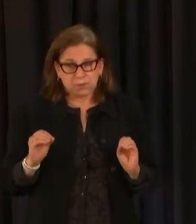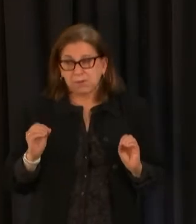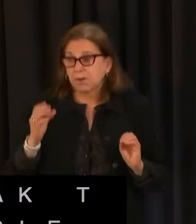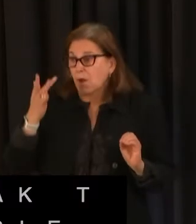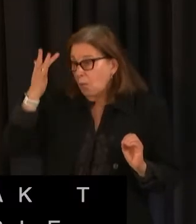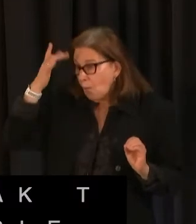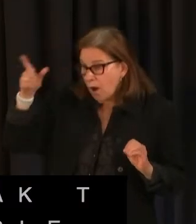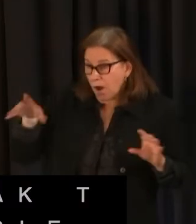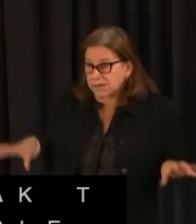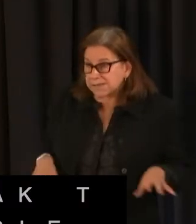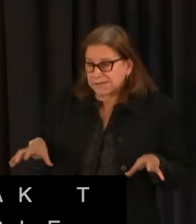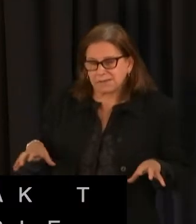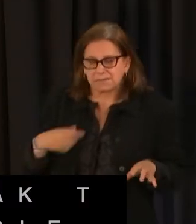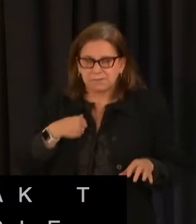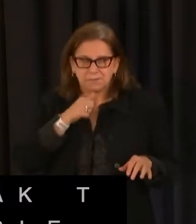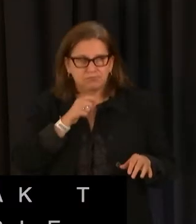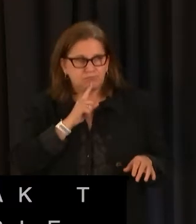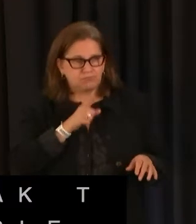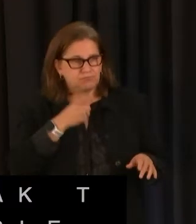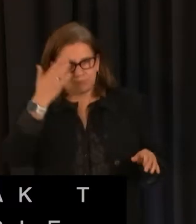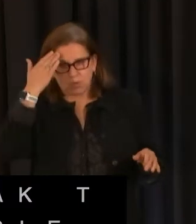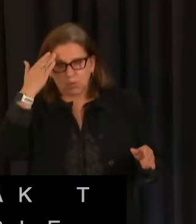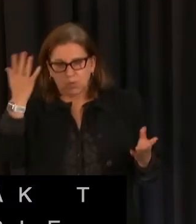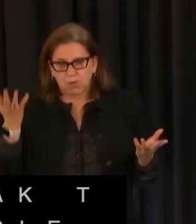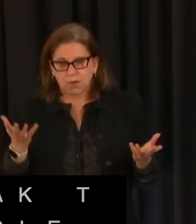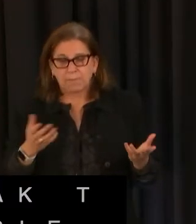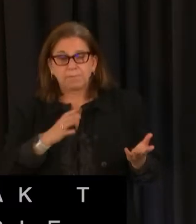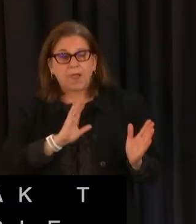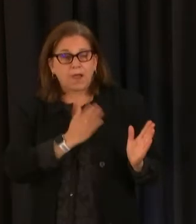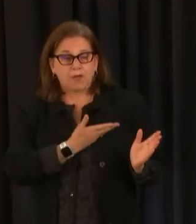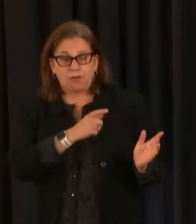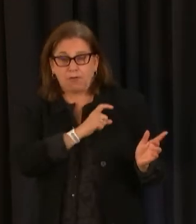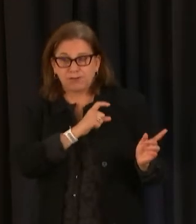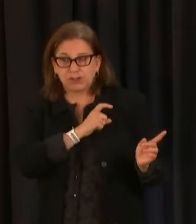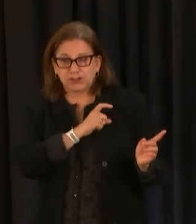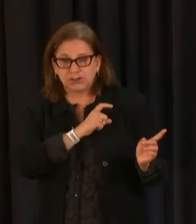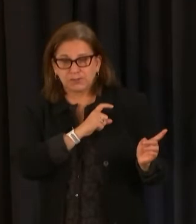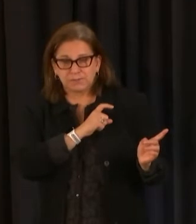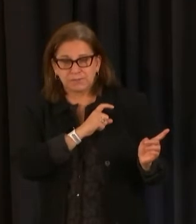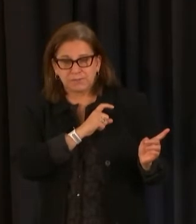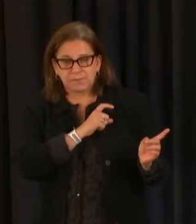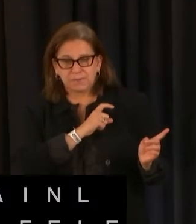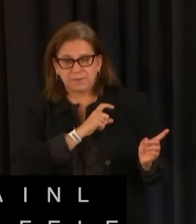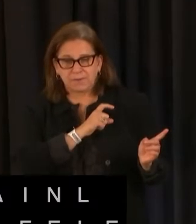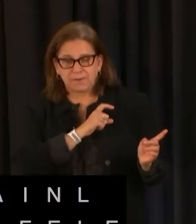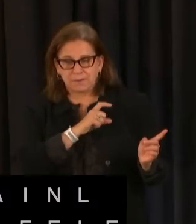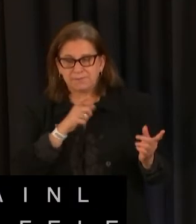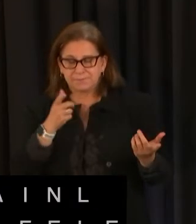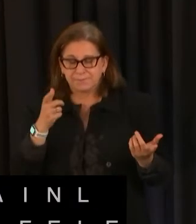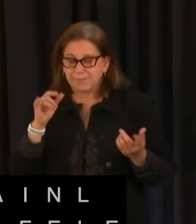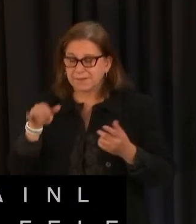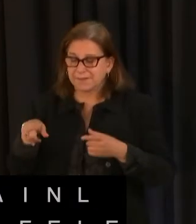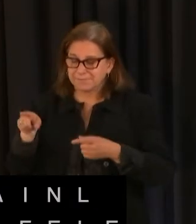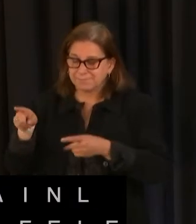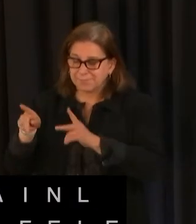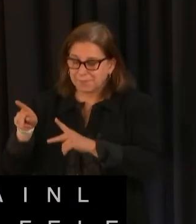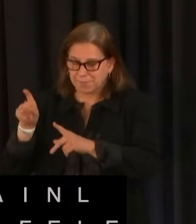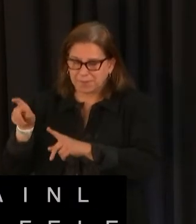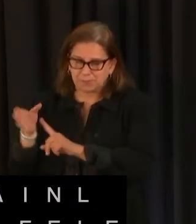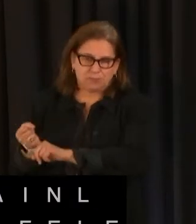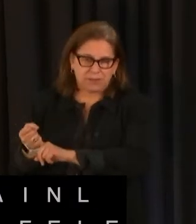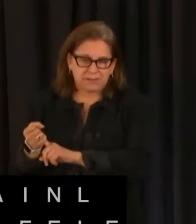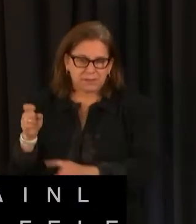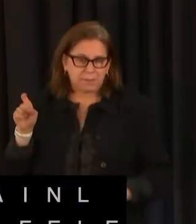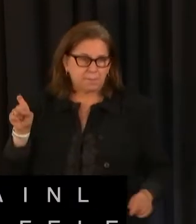but certainly I know that our officers, felt like they had to be arrested. So I don't know